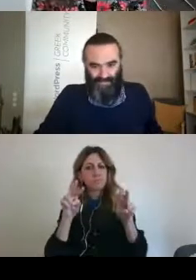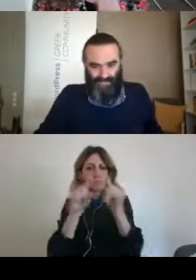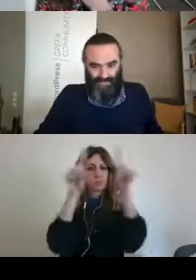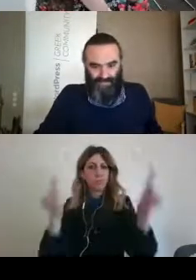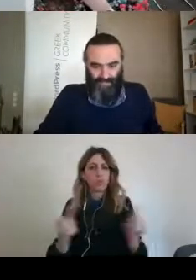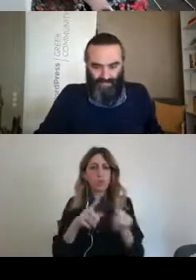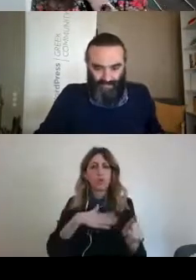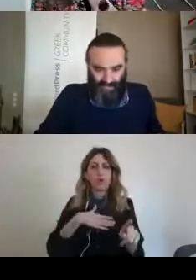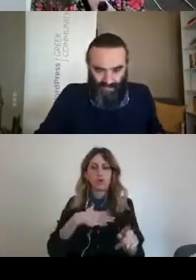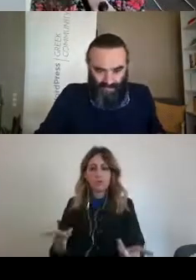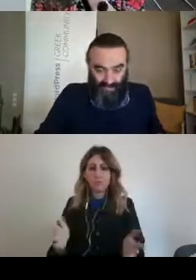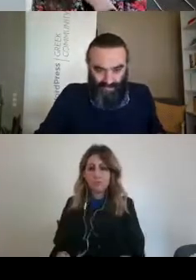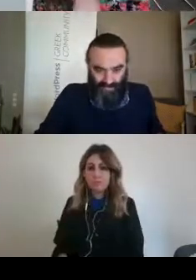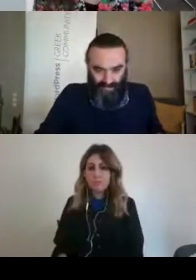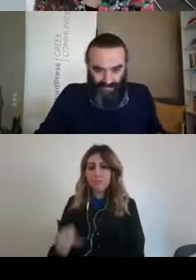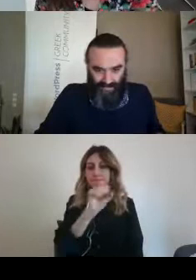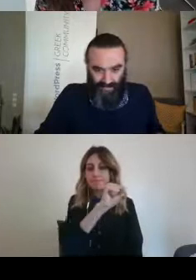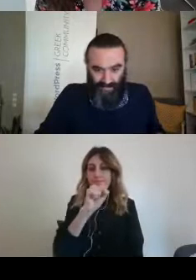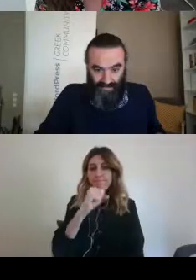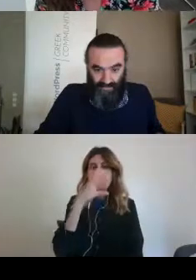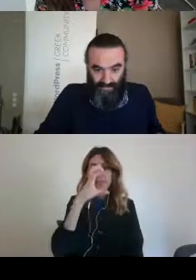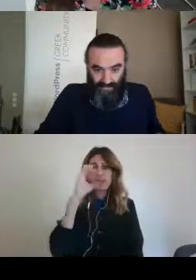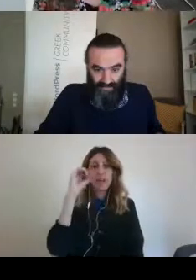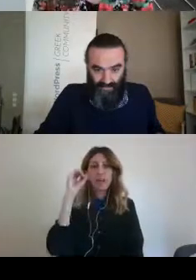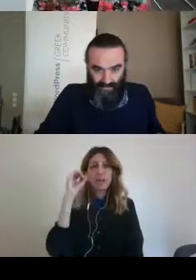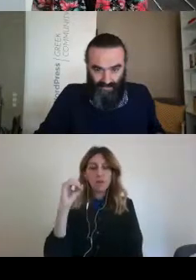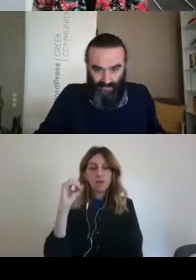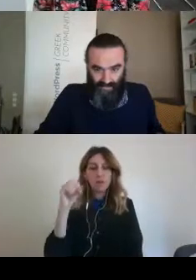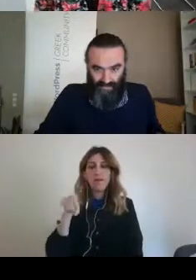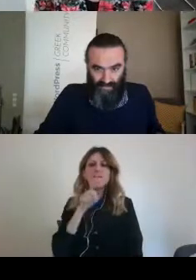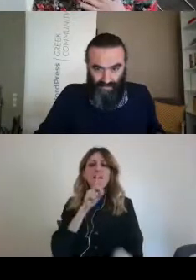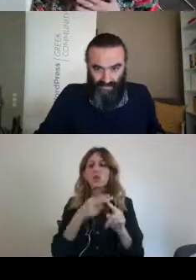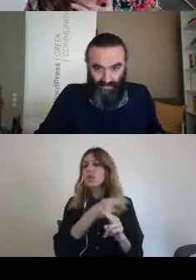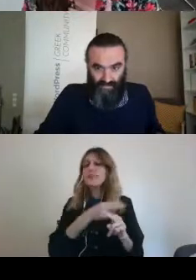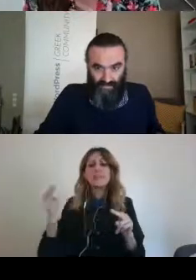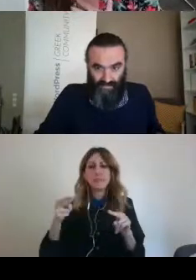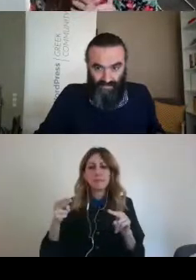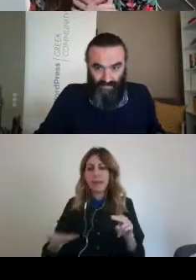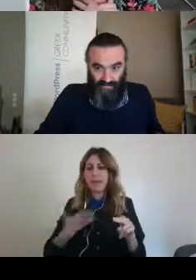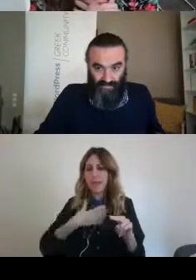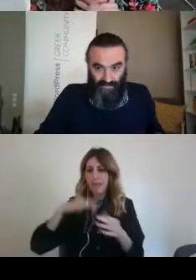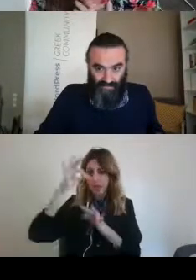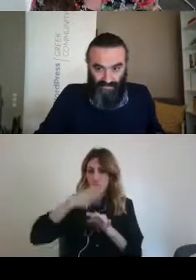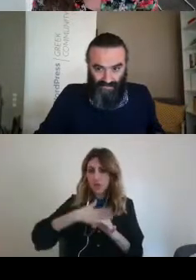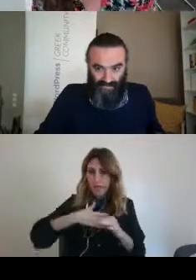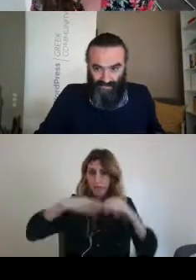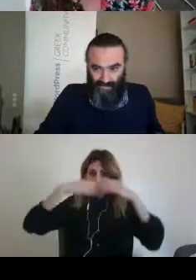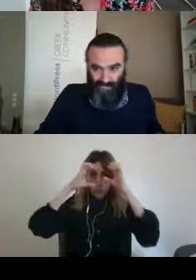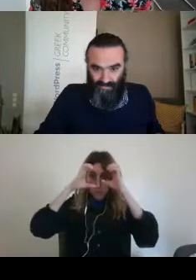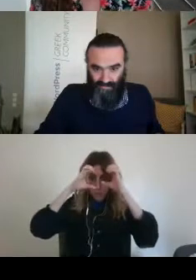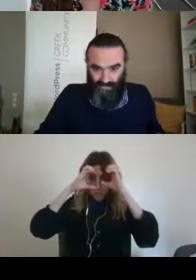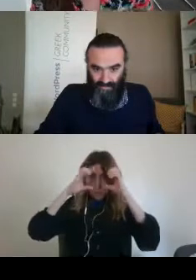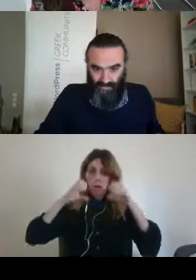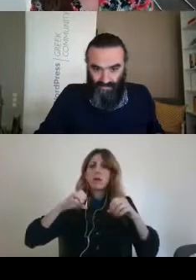How to improve the SEO fitness of your site. That's my talk going to be about. My name is Marieke